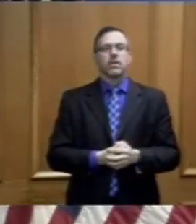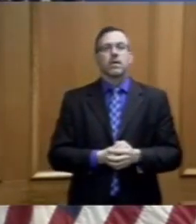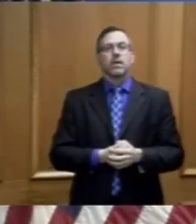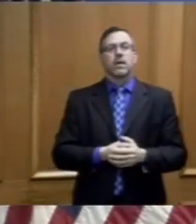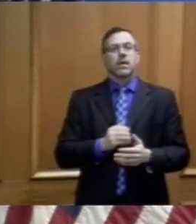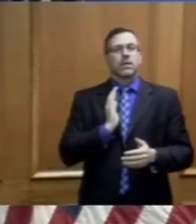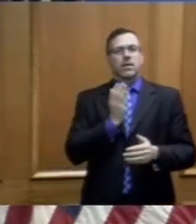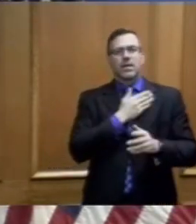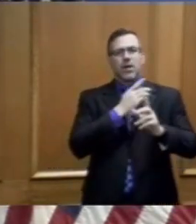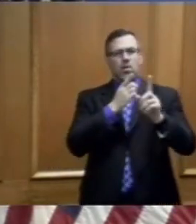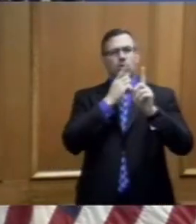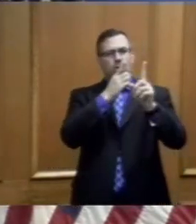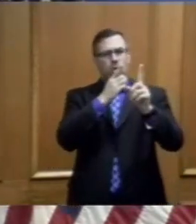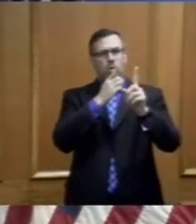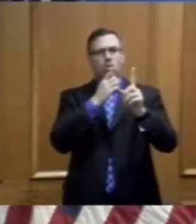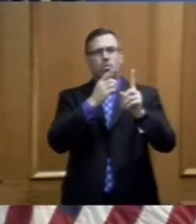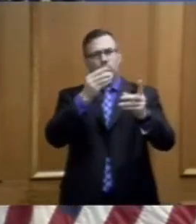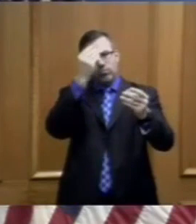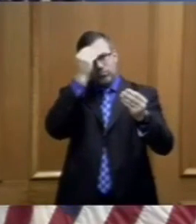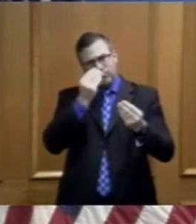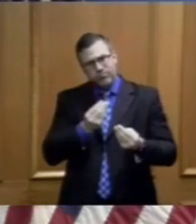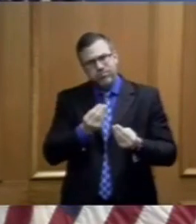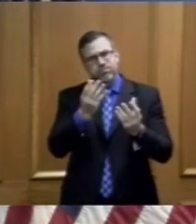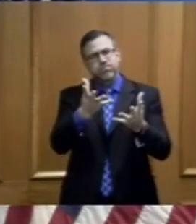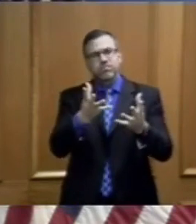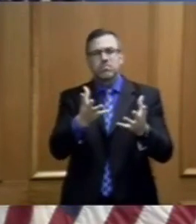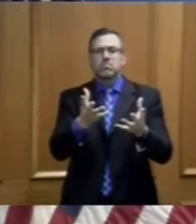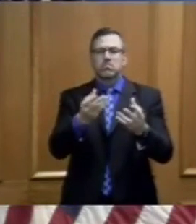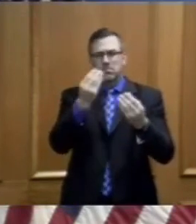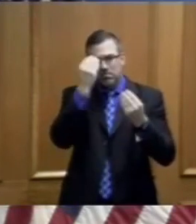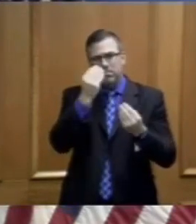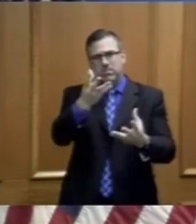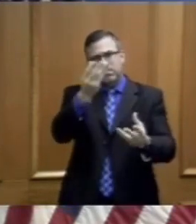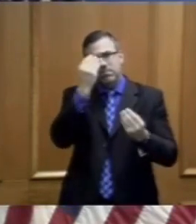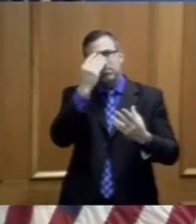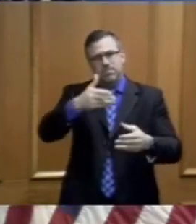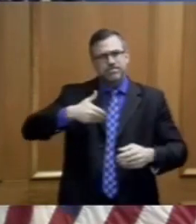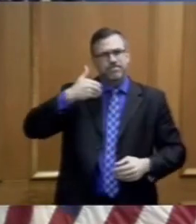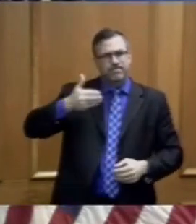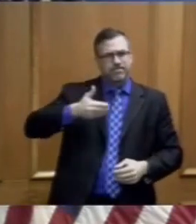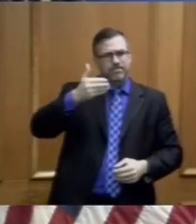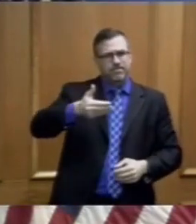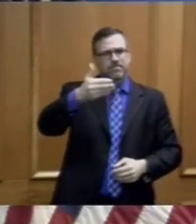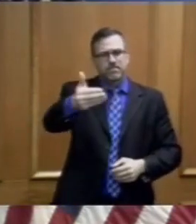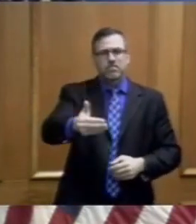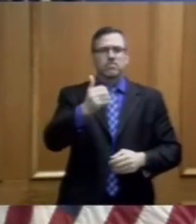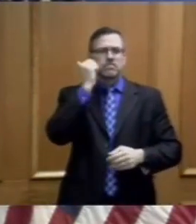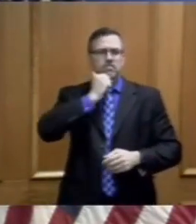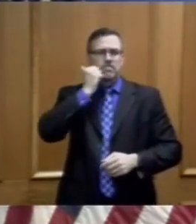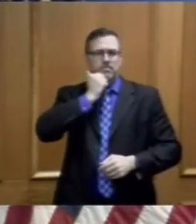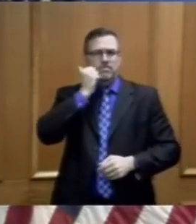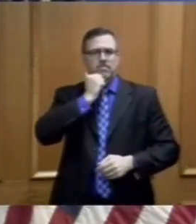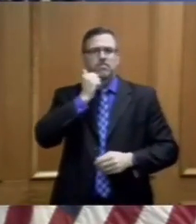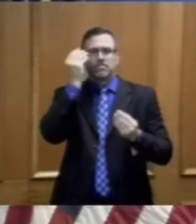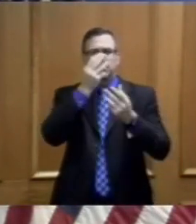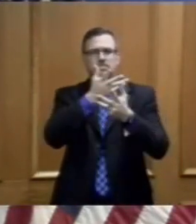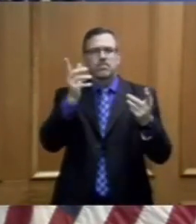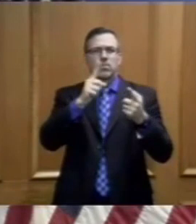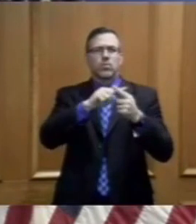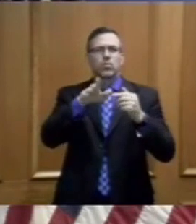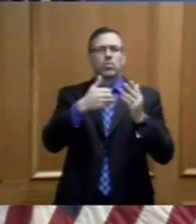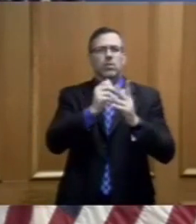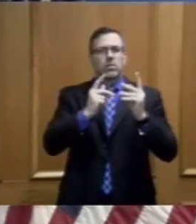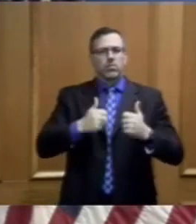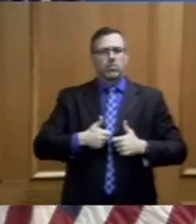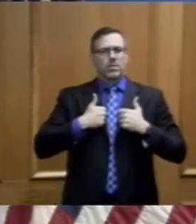much information as possible and to give as much guidance to Tennesseans as we all work together to mitigate the effects